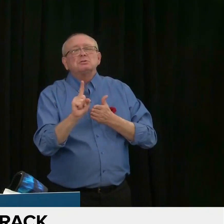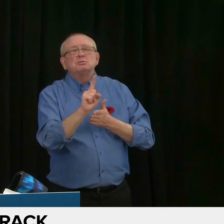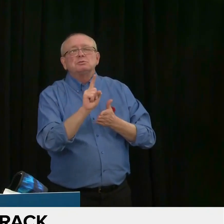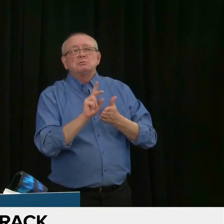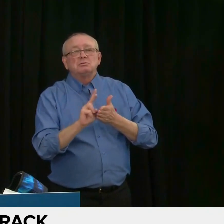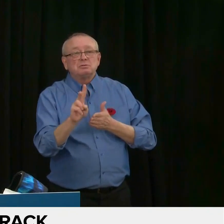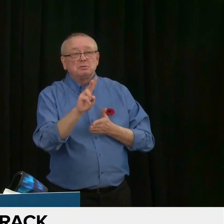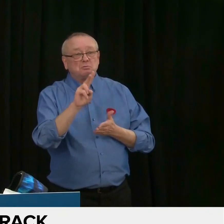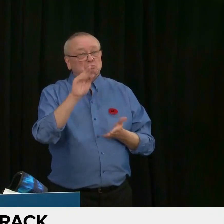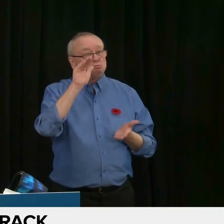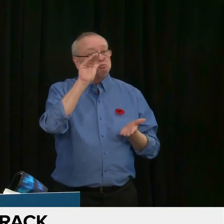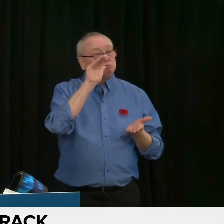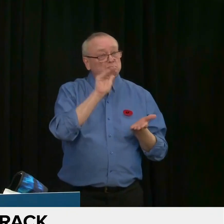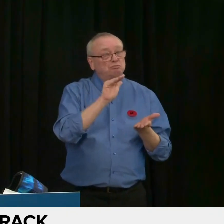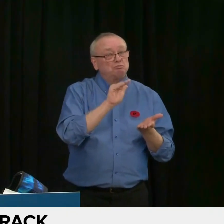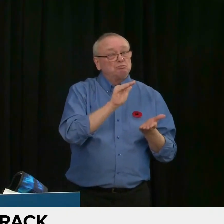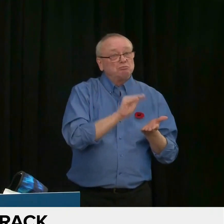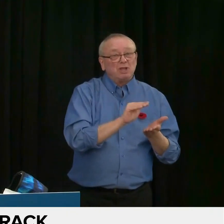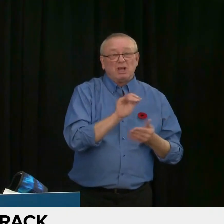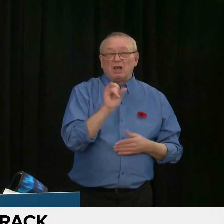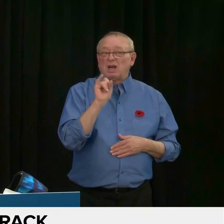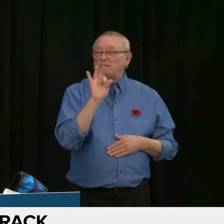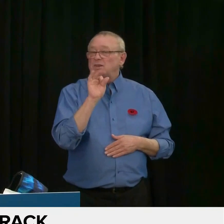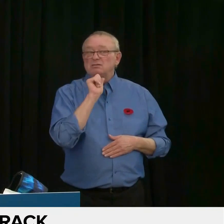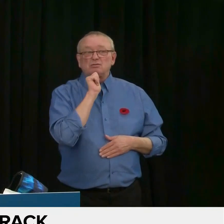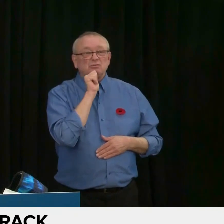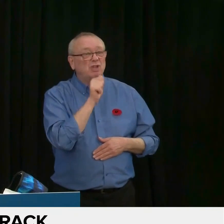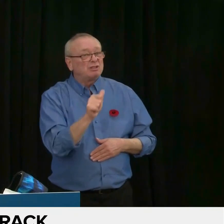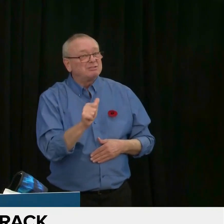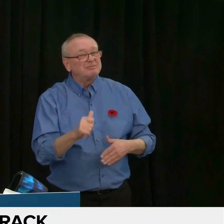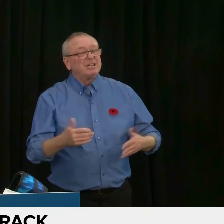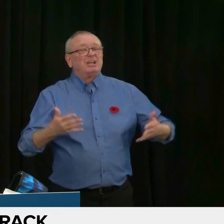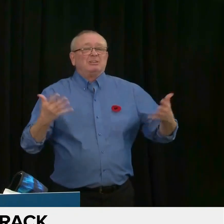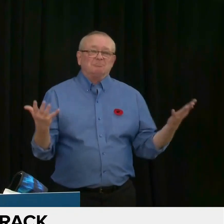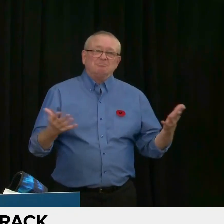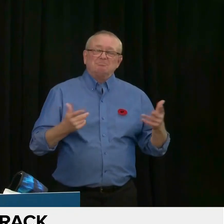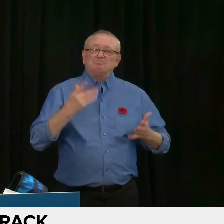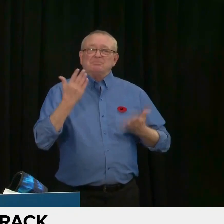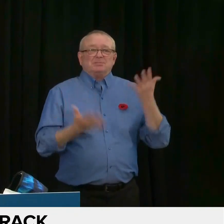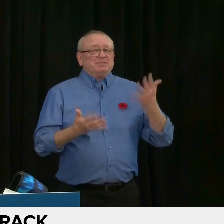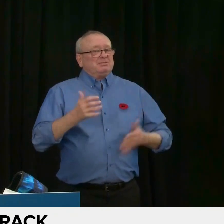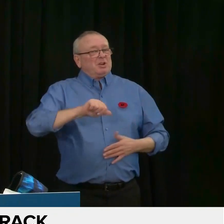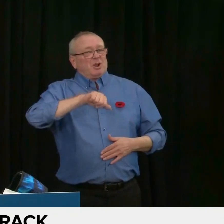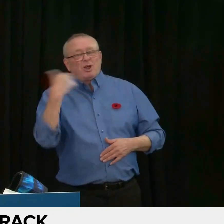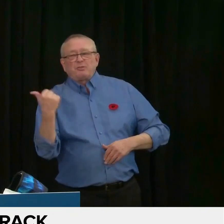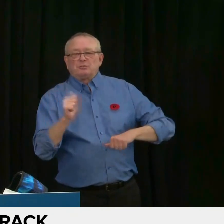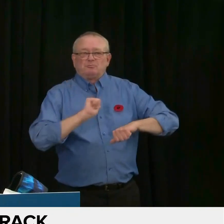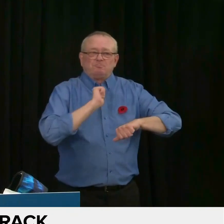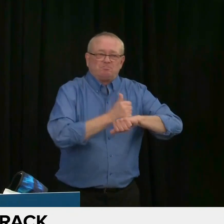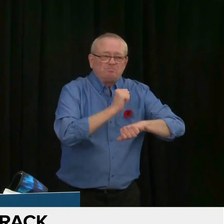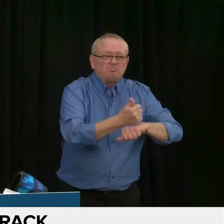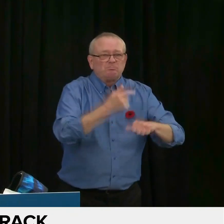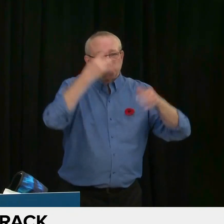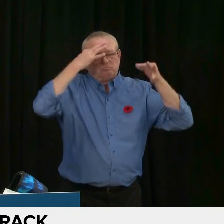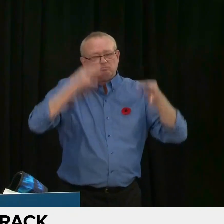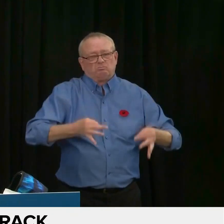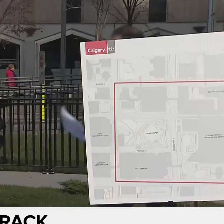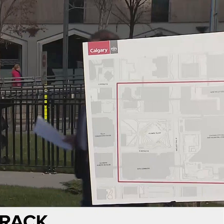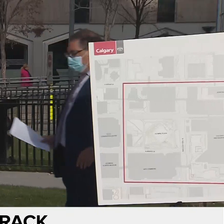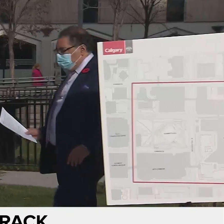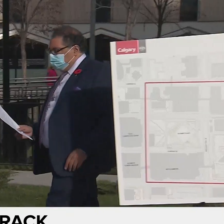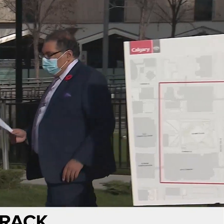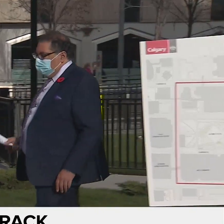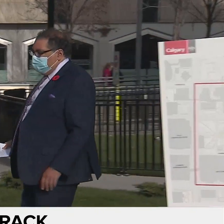other options. We will continue to follow the evidence and to look closely at what measures may have the most